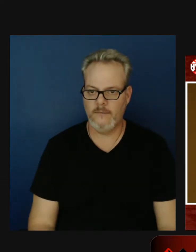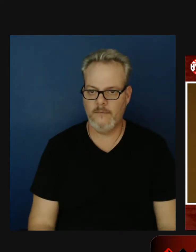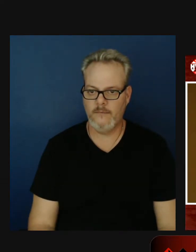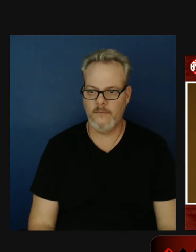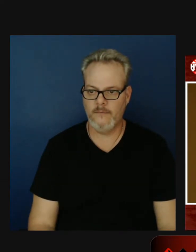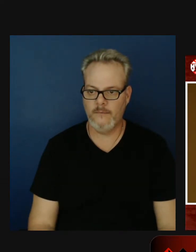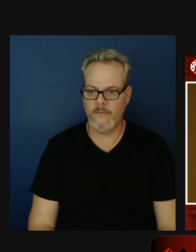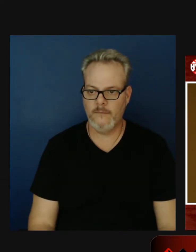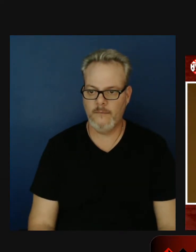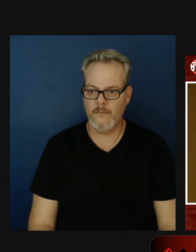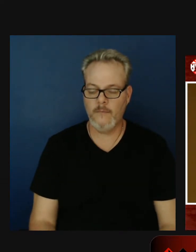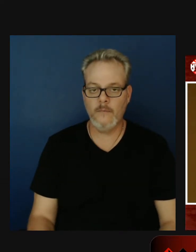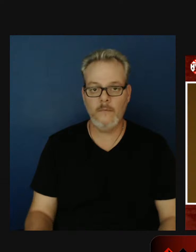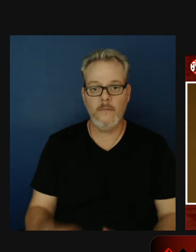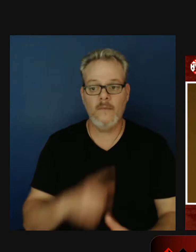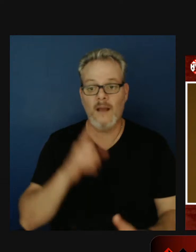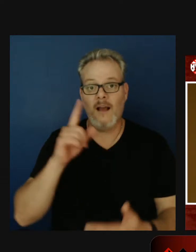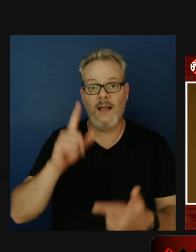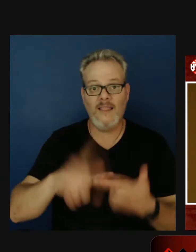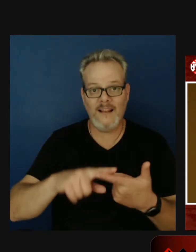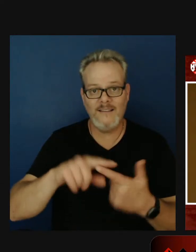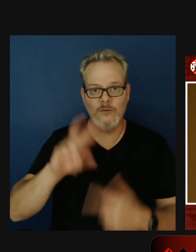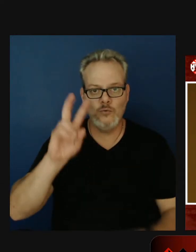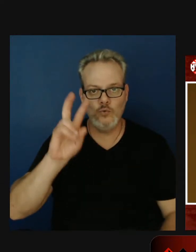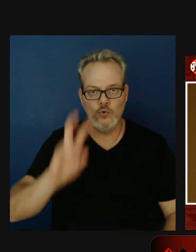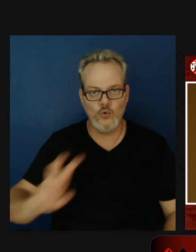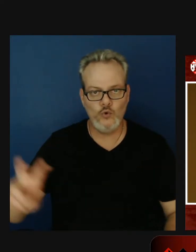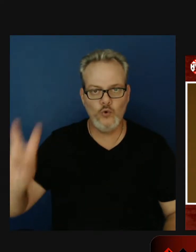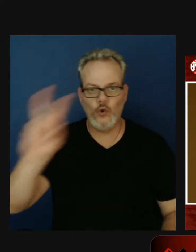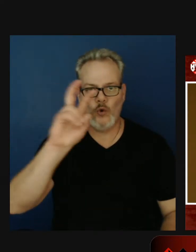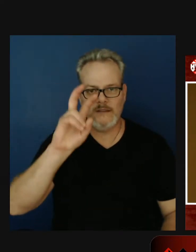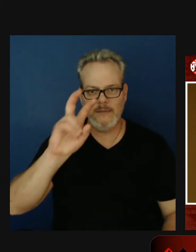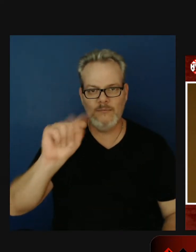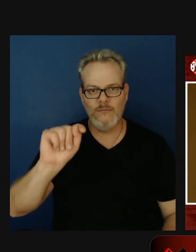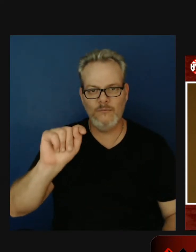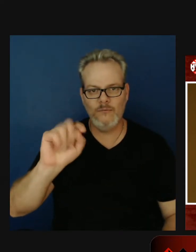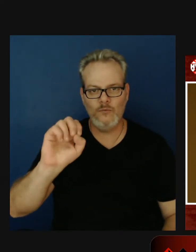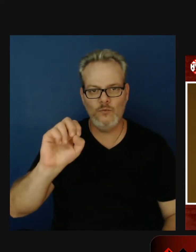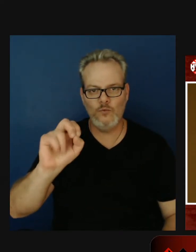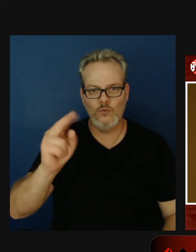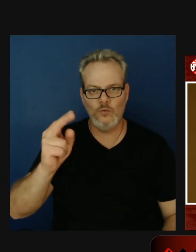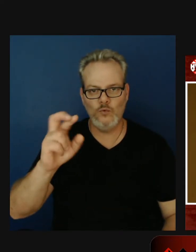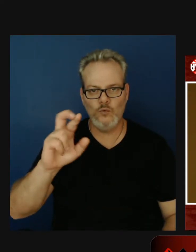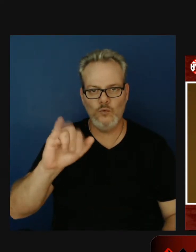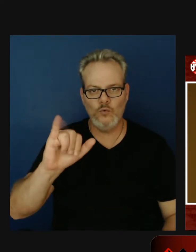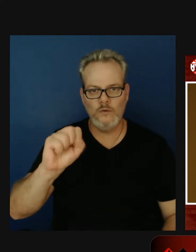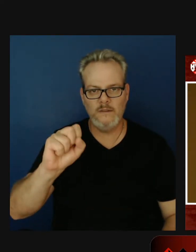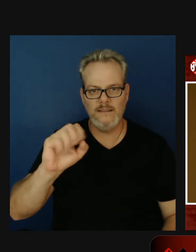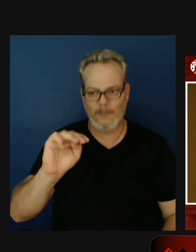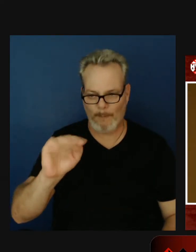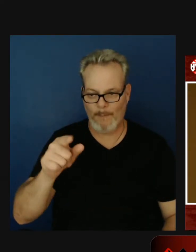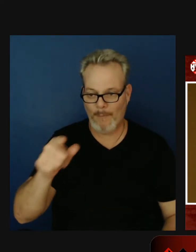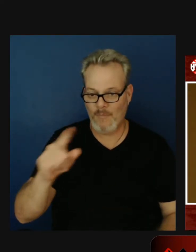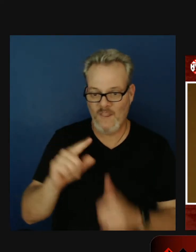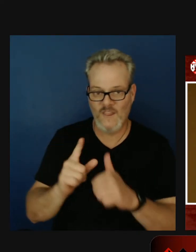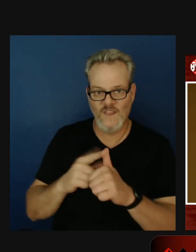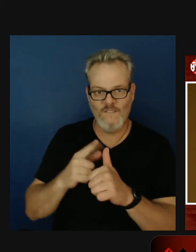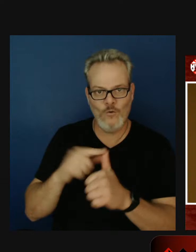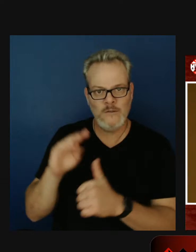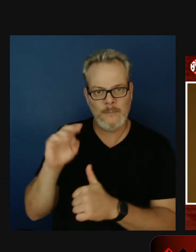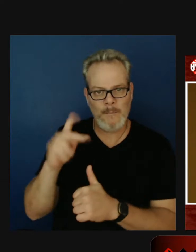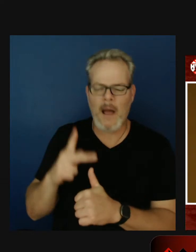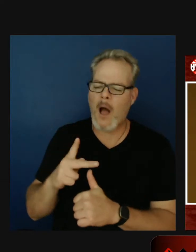And then tourism hits Hawaii. And this is one of the first tourist maps. I'm sure there's earlier tourist